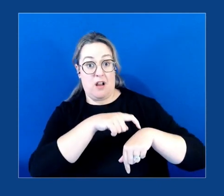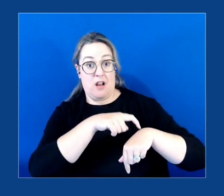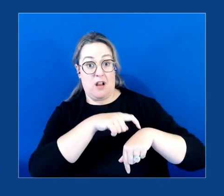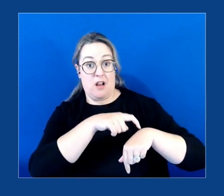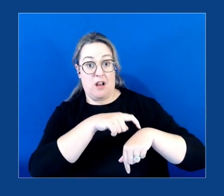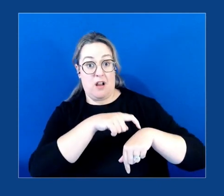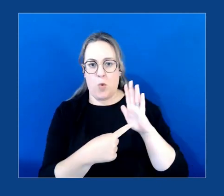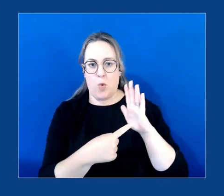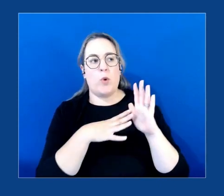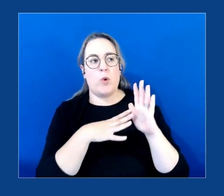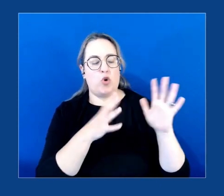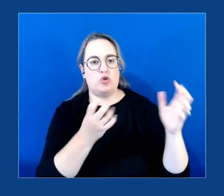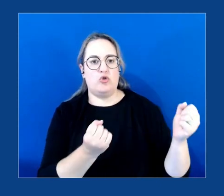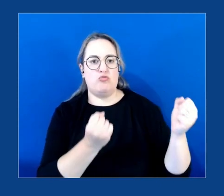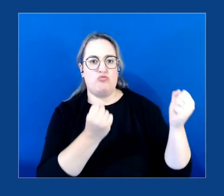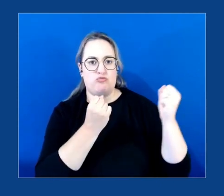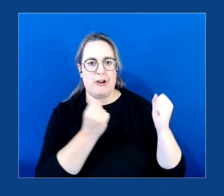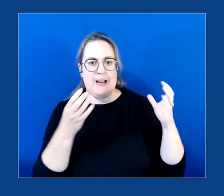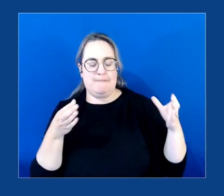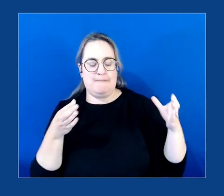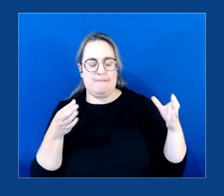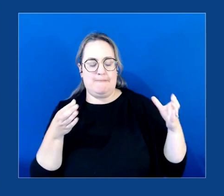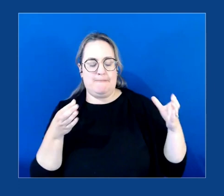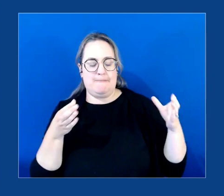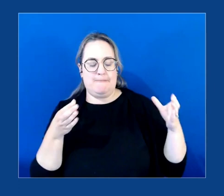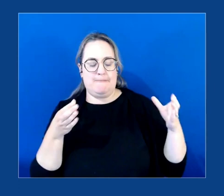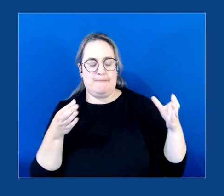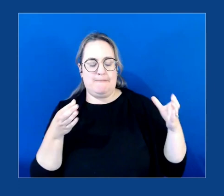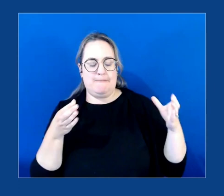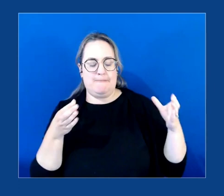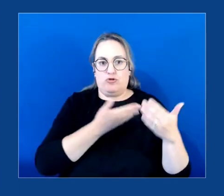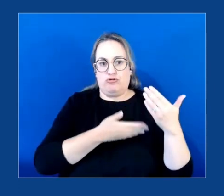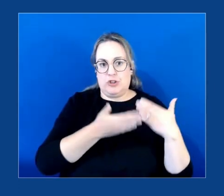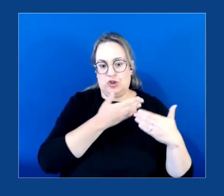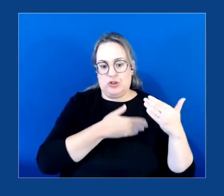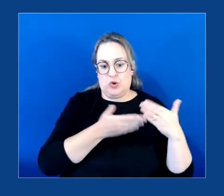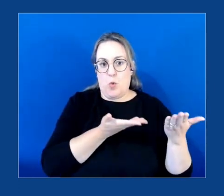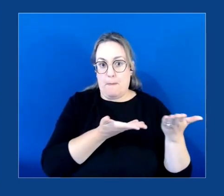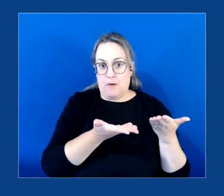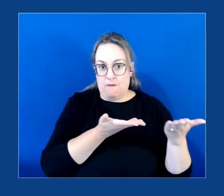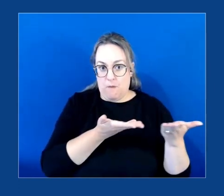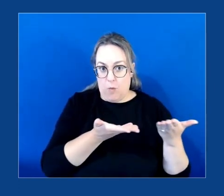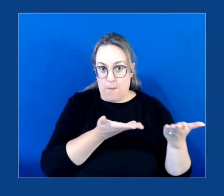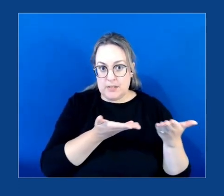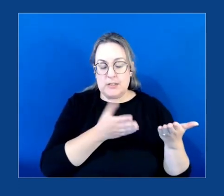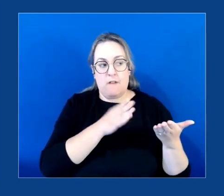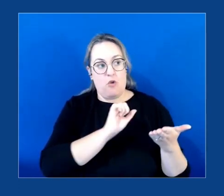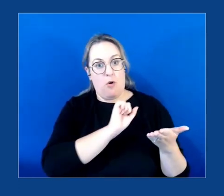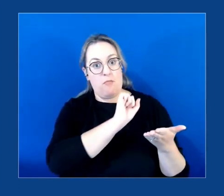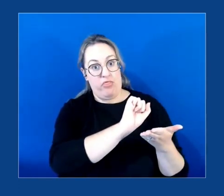of traditional performers from endangered traditions